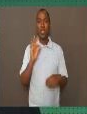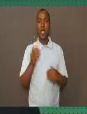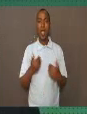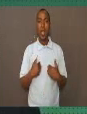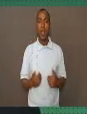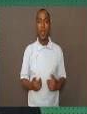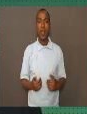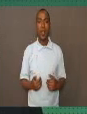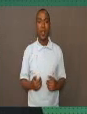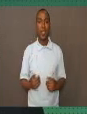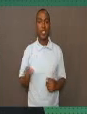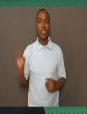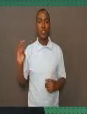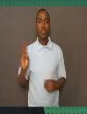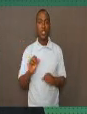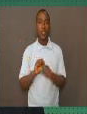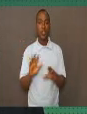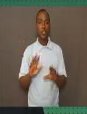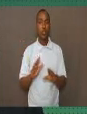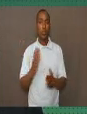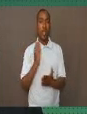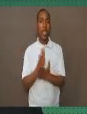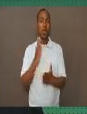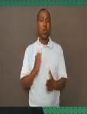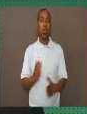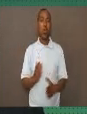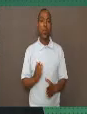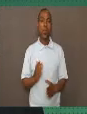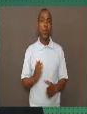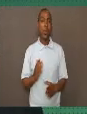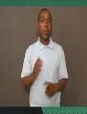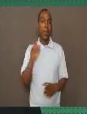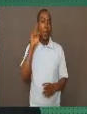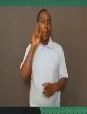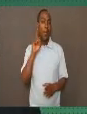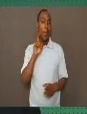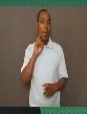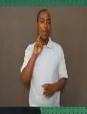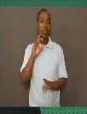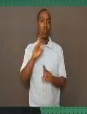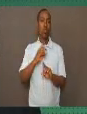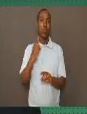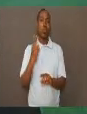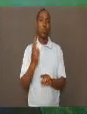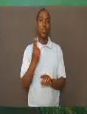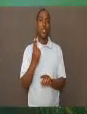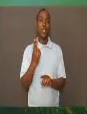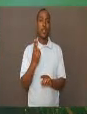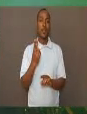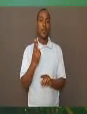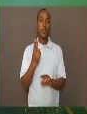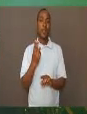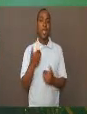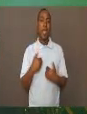to avoid its spread is by practicing safe sex.